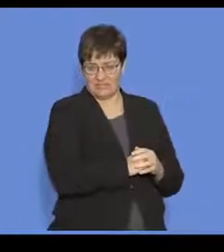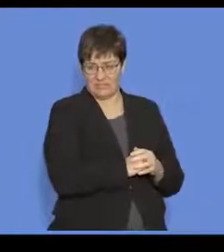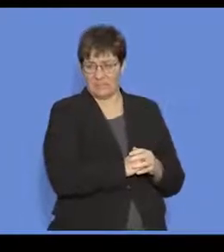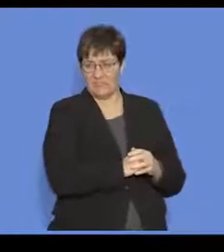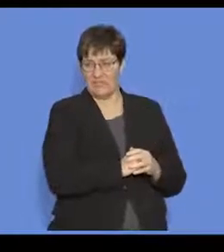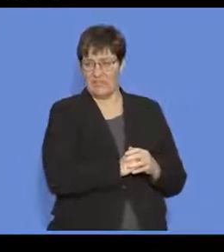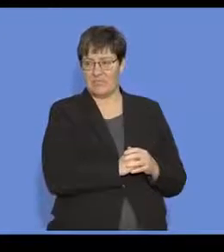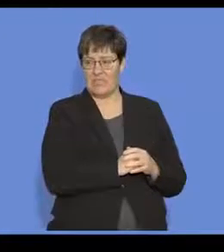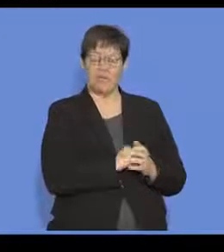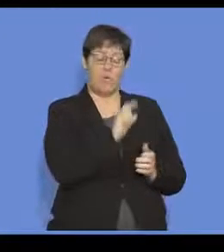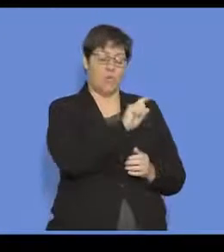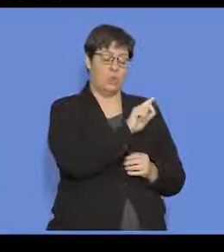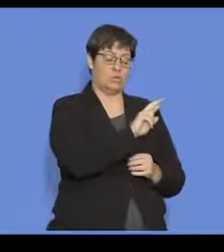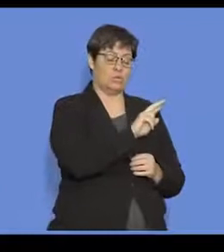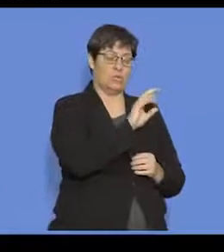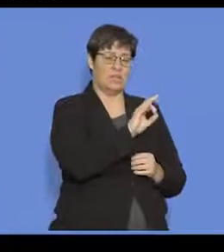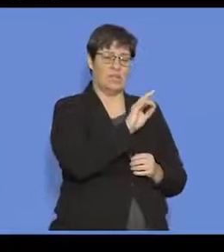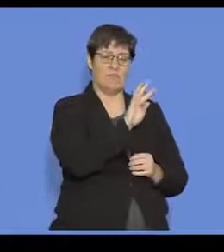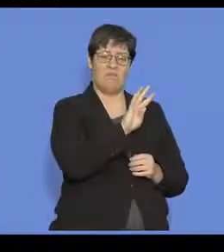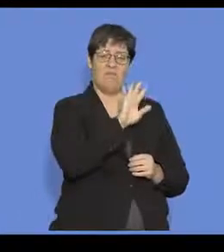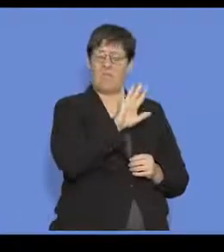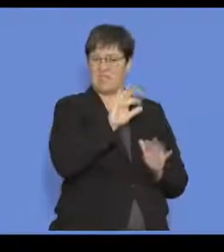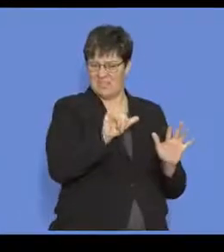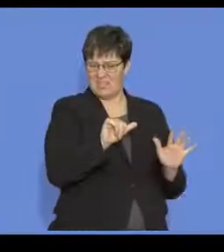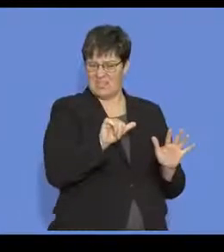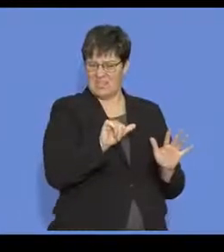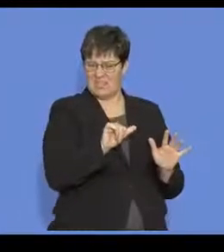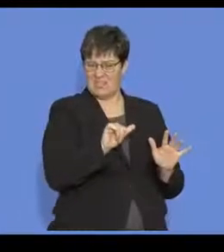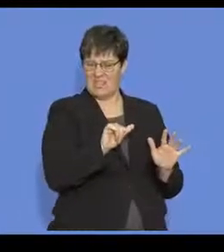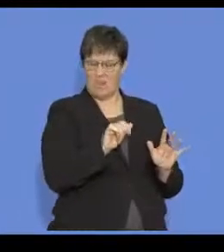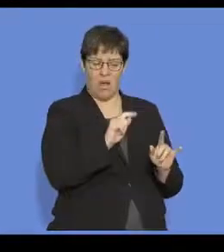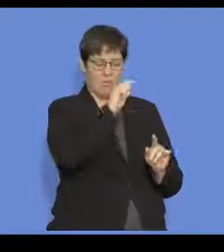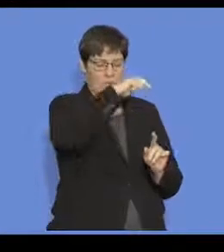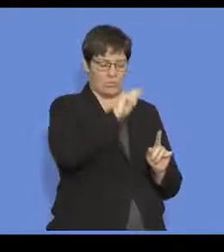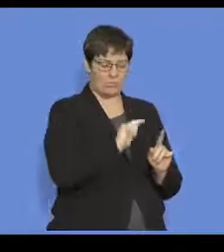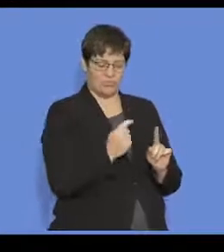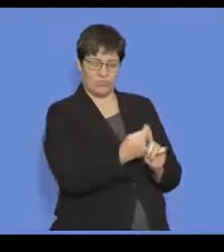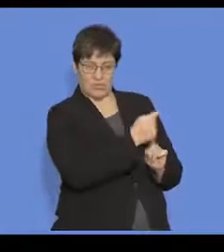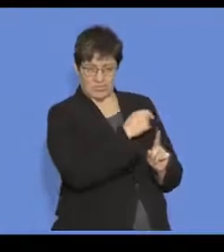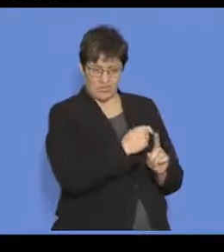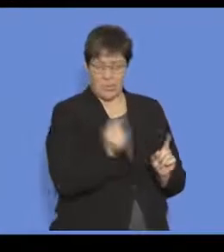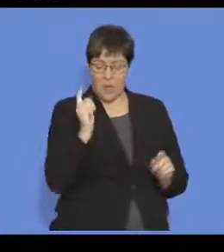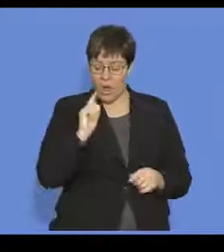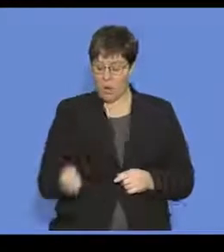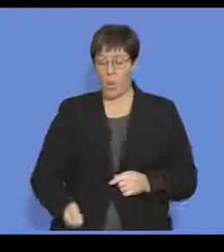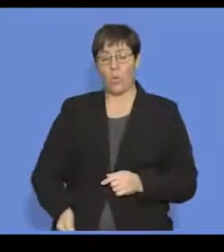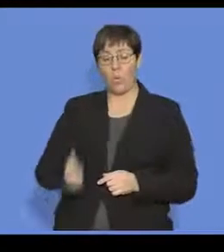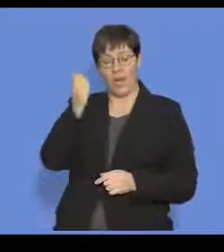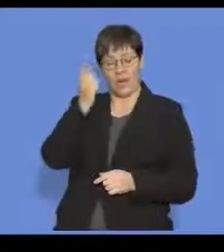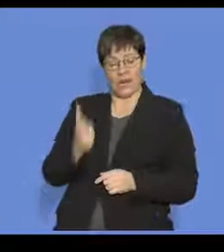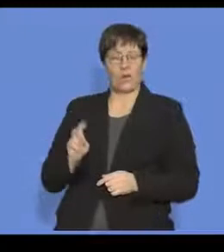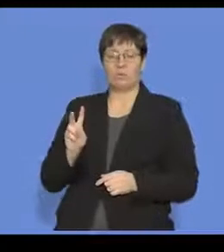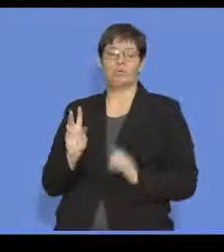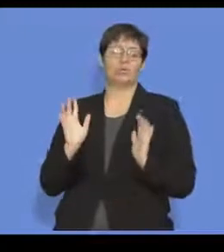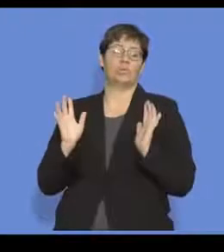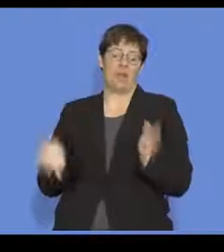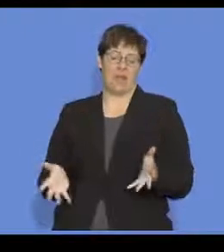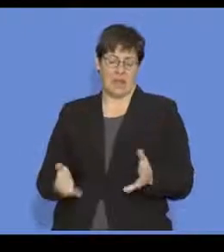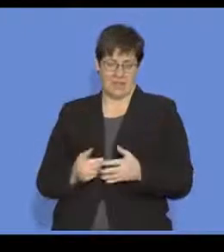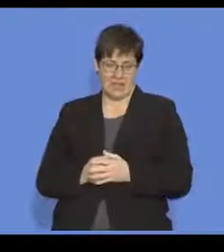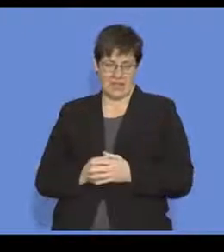is 1, 2, 3, 4, 5, 6. Are we all together? But a coin